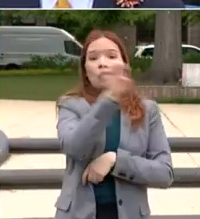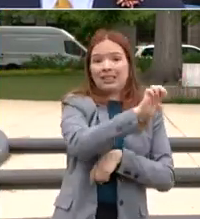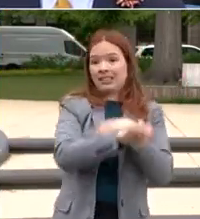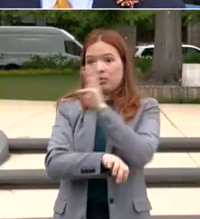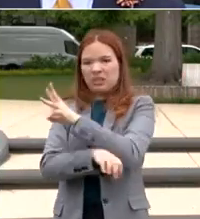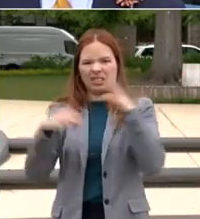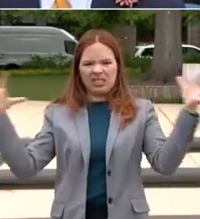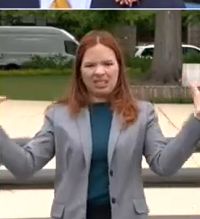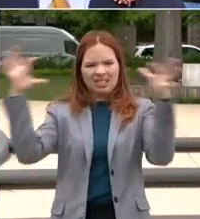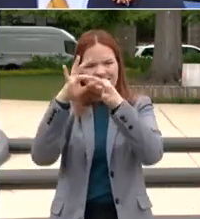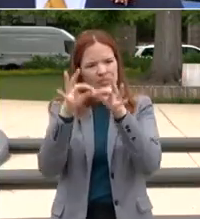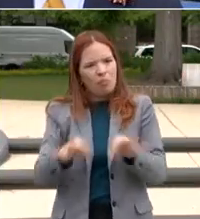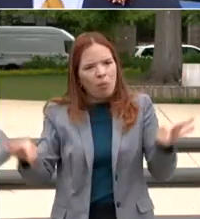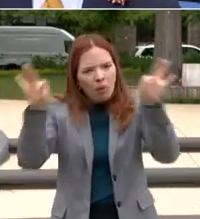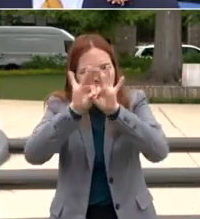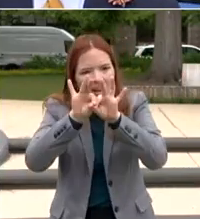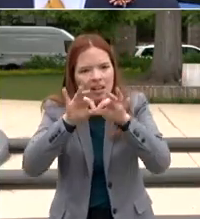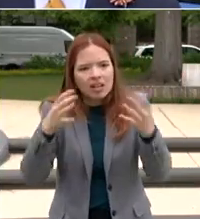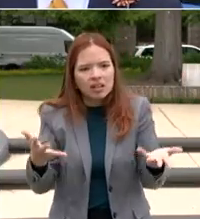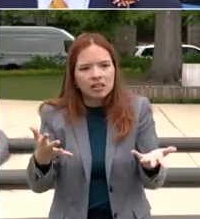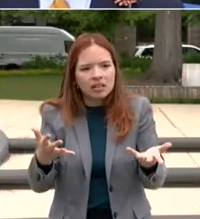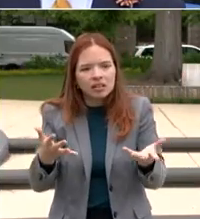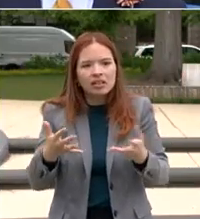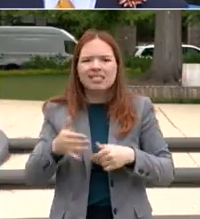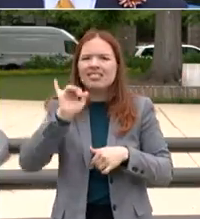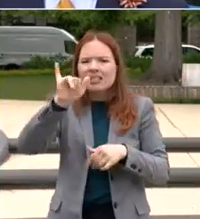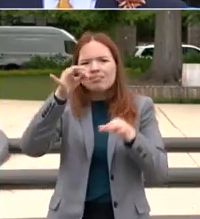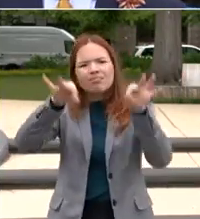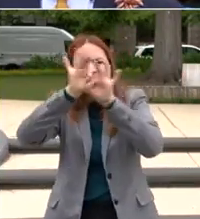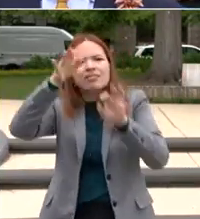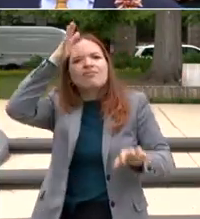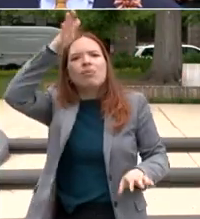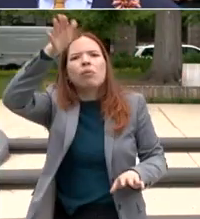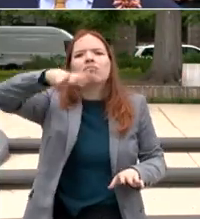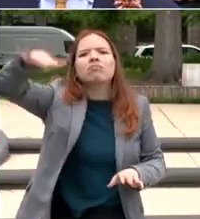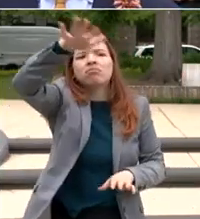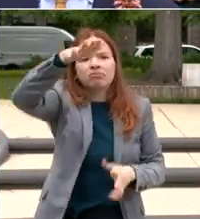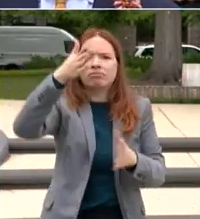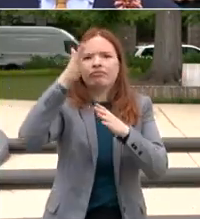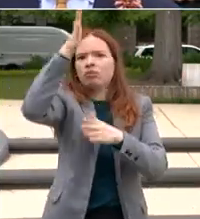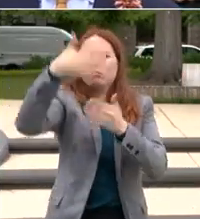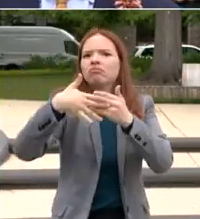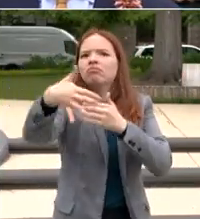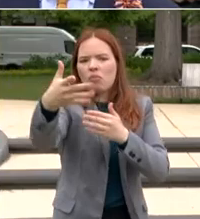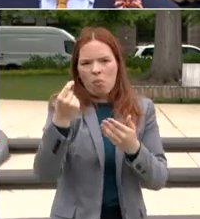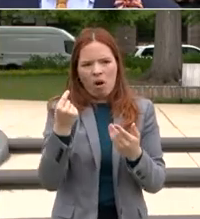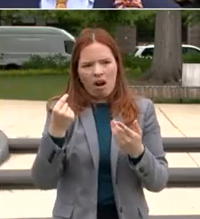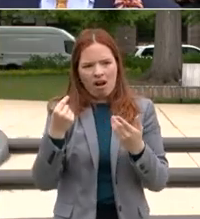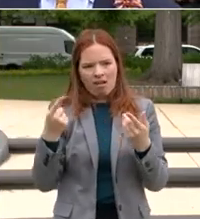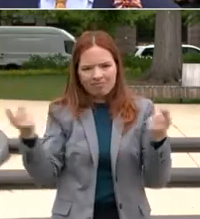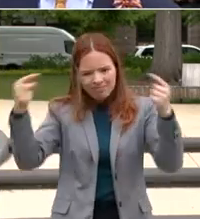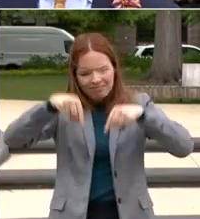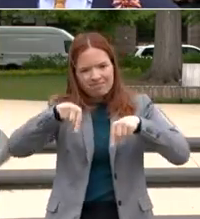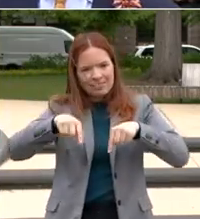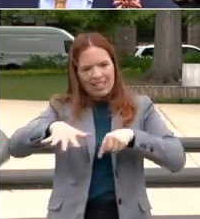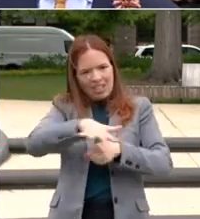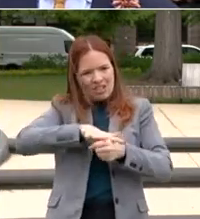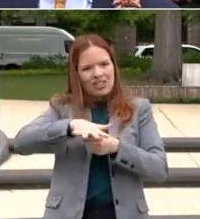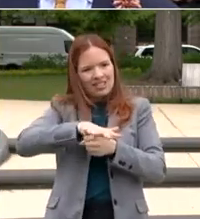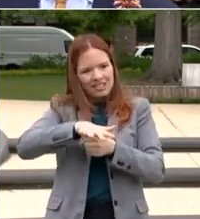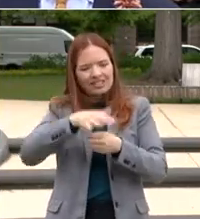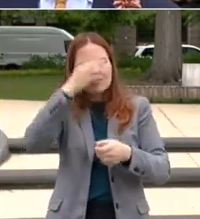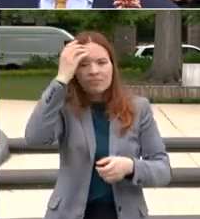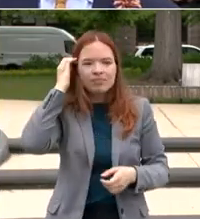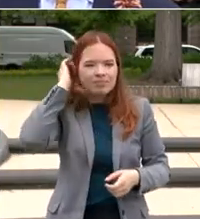what we're talking about is the future of downtown and all of DC. At the start of this year,